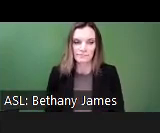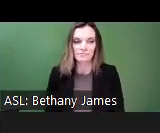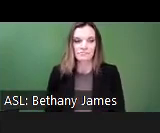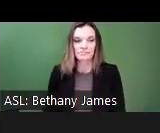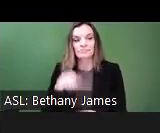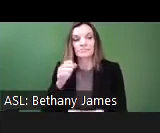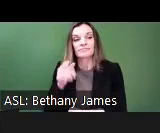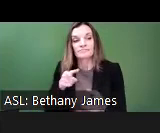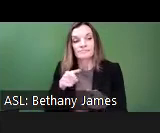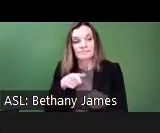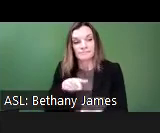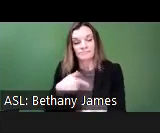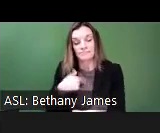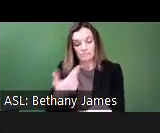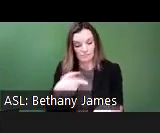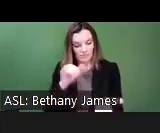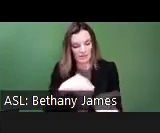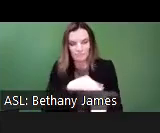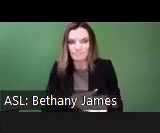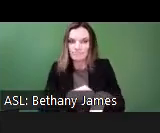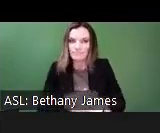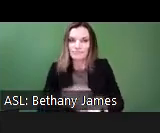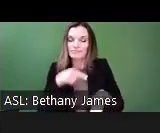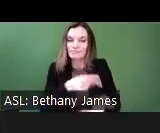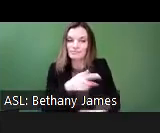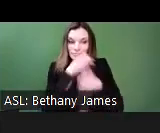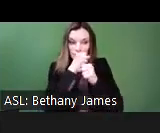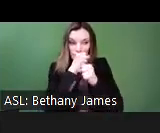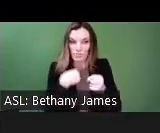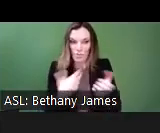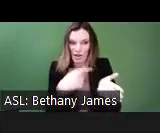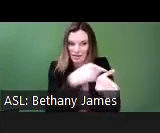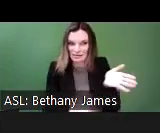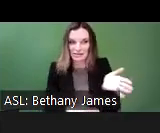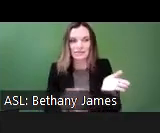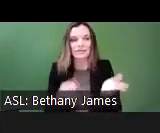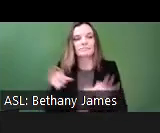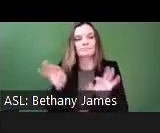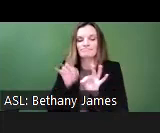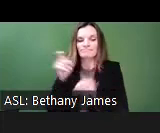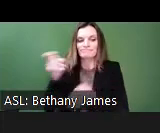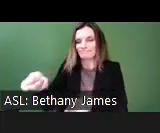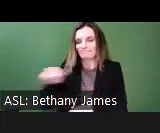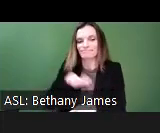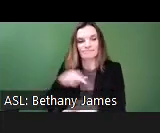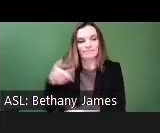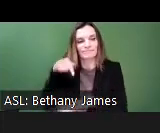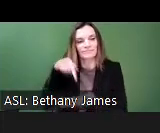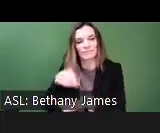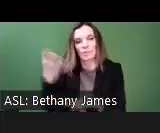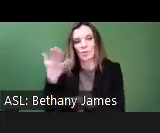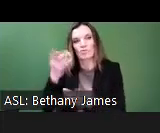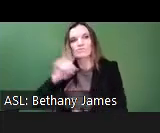every conviction you want set aside. These judgments can be obtained from the clerk's office in the county where you were